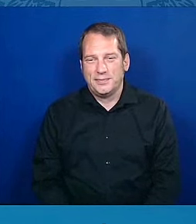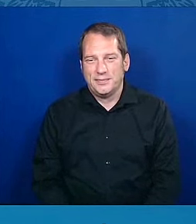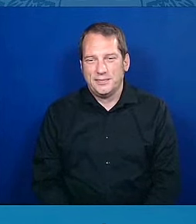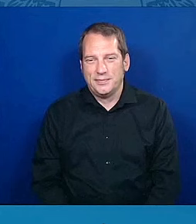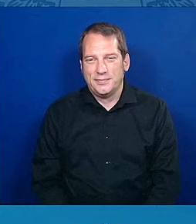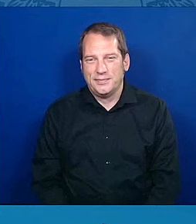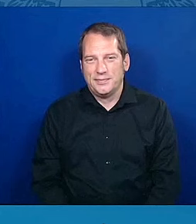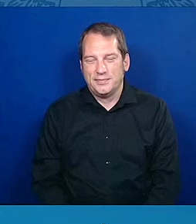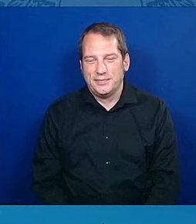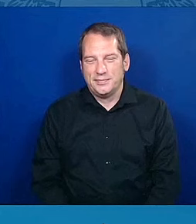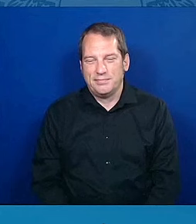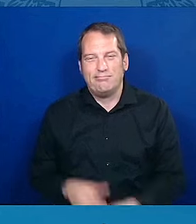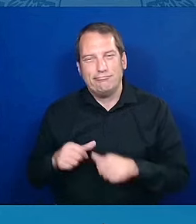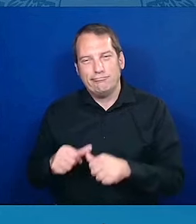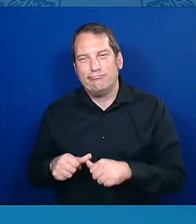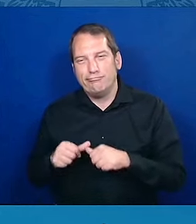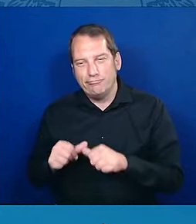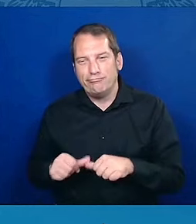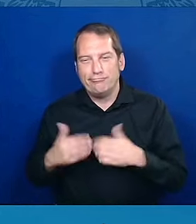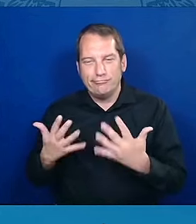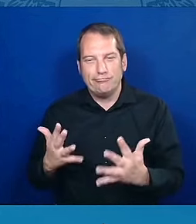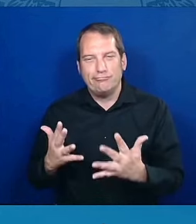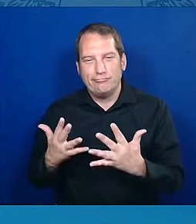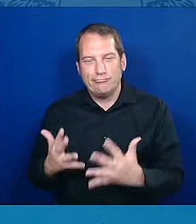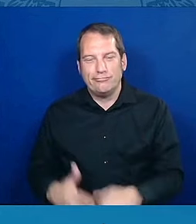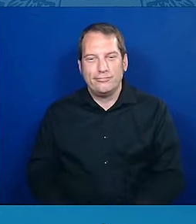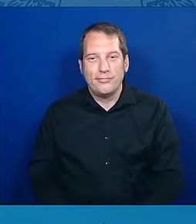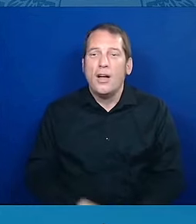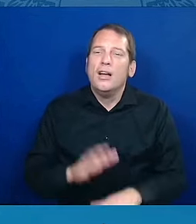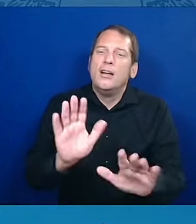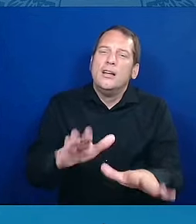It is good to be in the House of Labor.